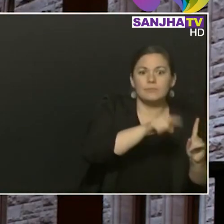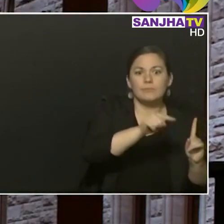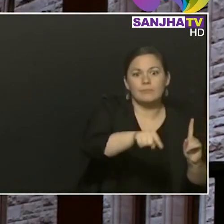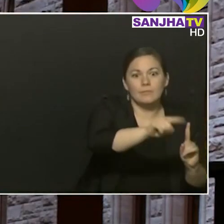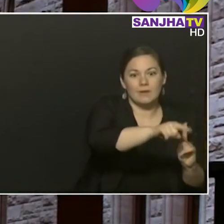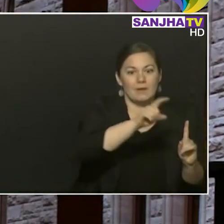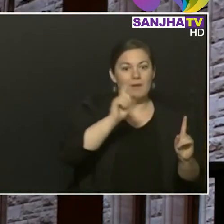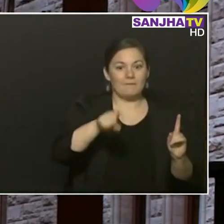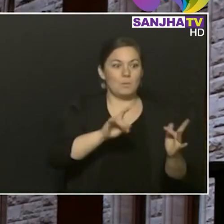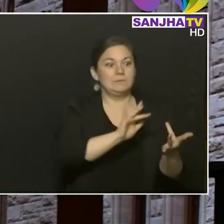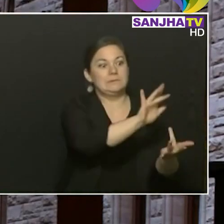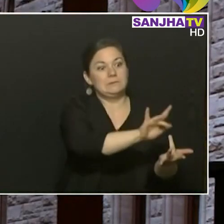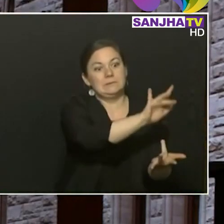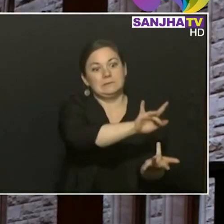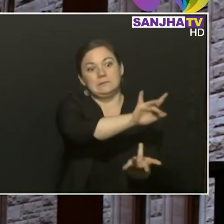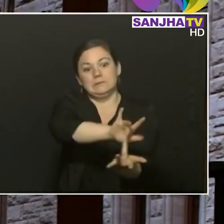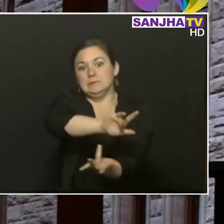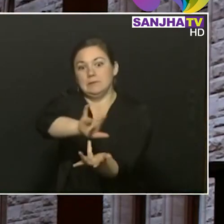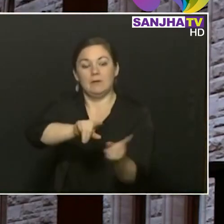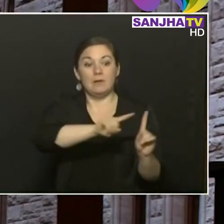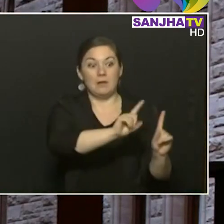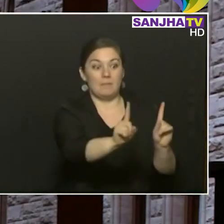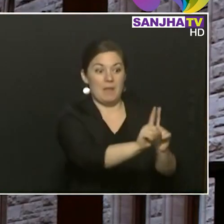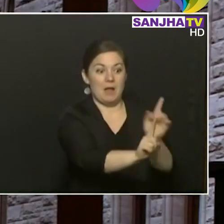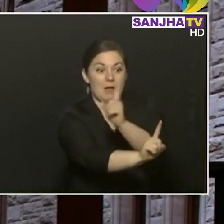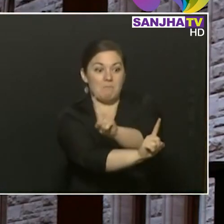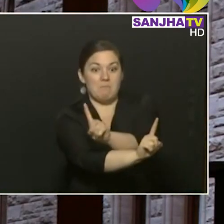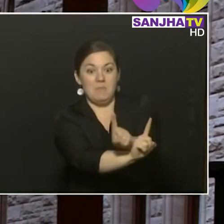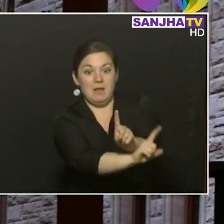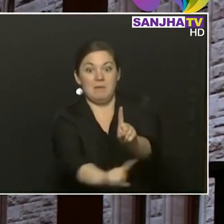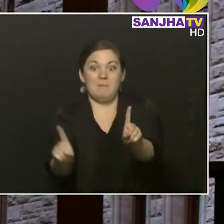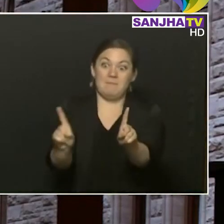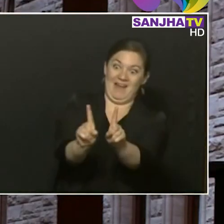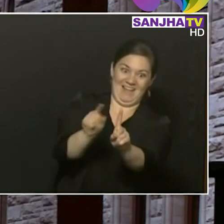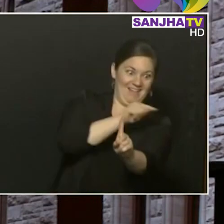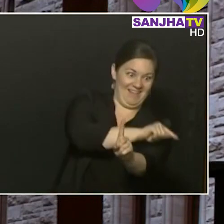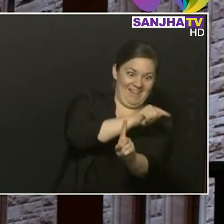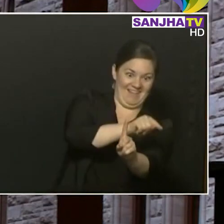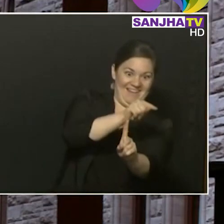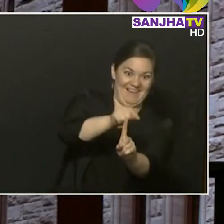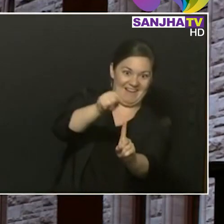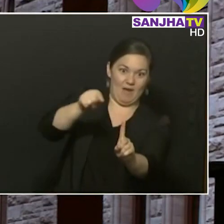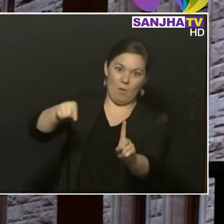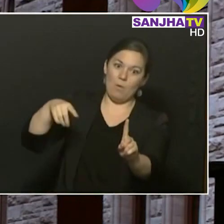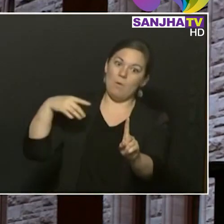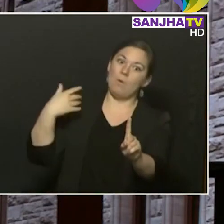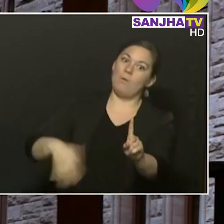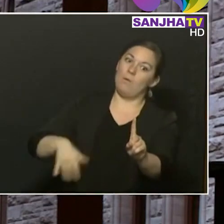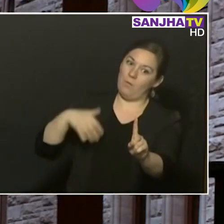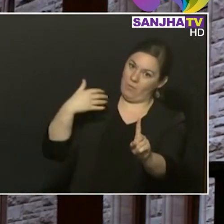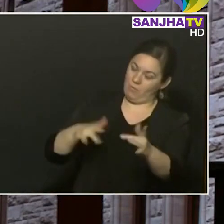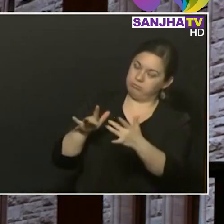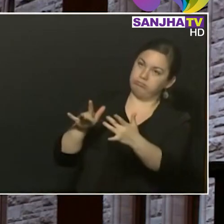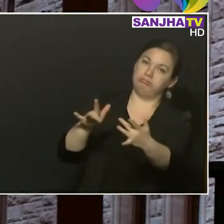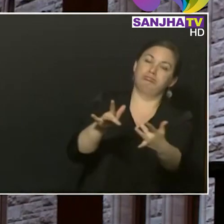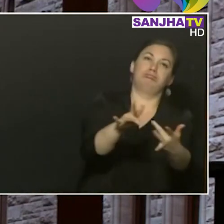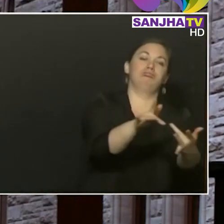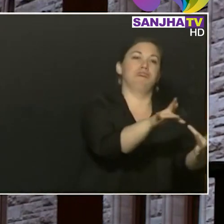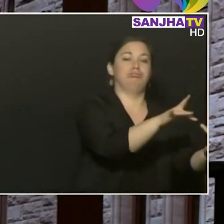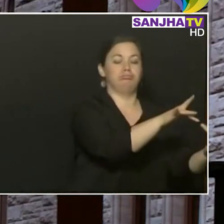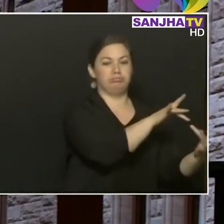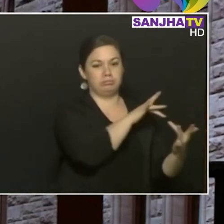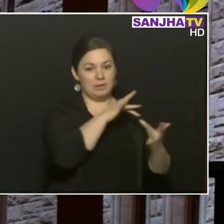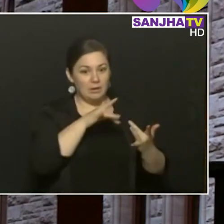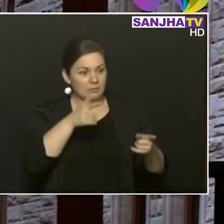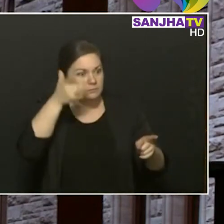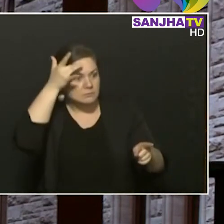And if you find someone who has signs or symptoms and you test that person, then you have to do all the contacts of that person. So that is what we have to really have